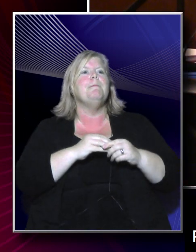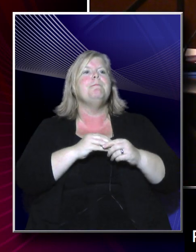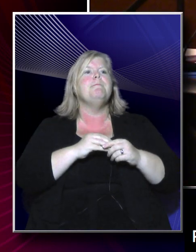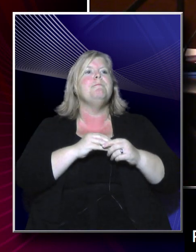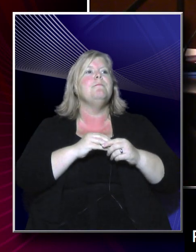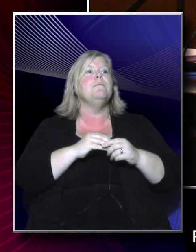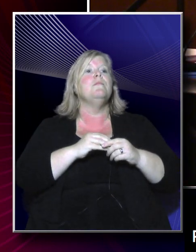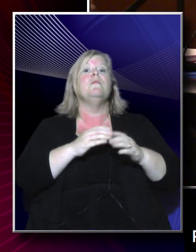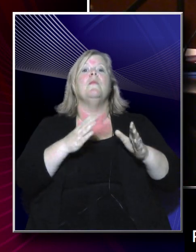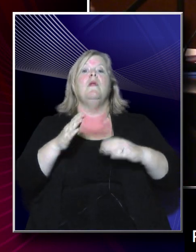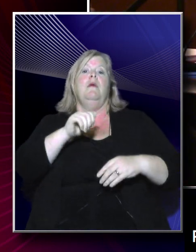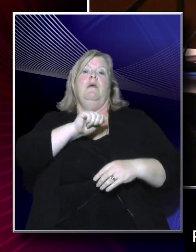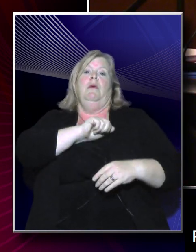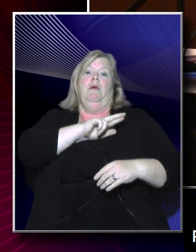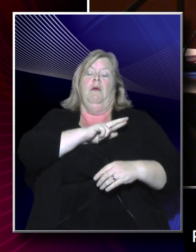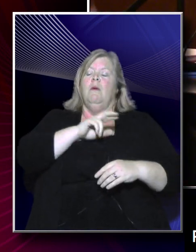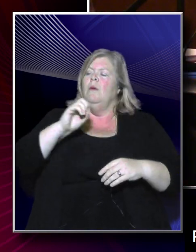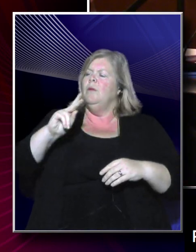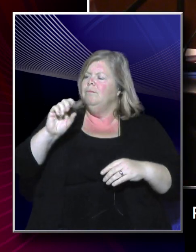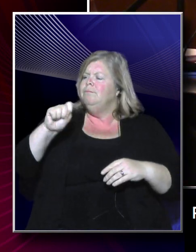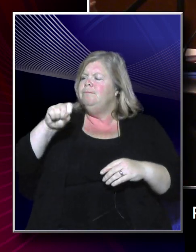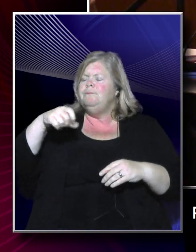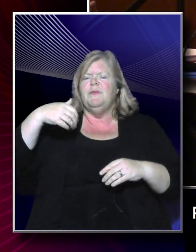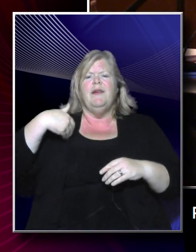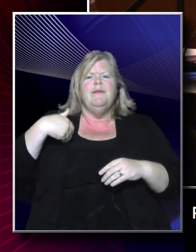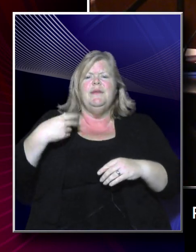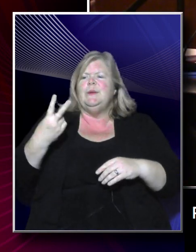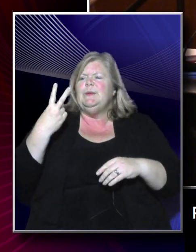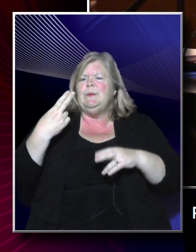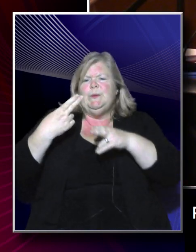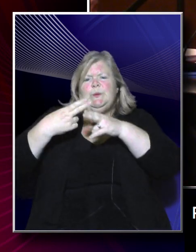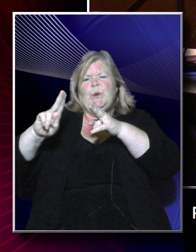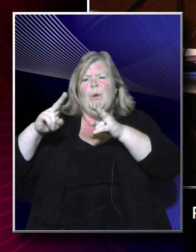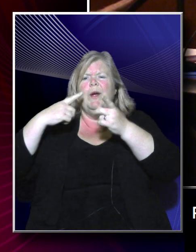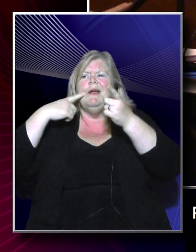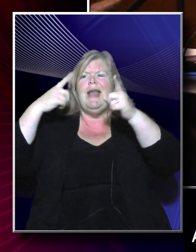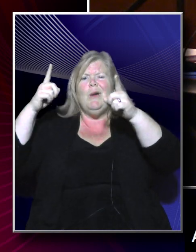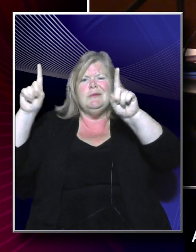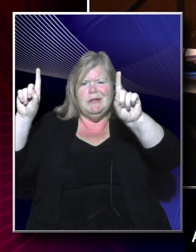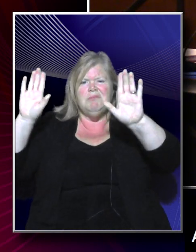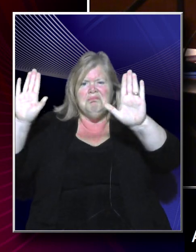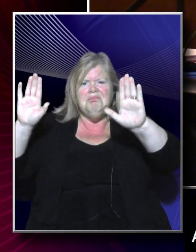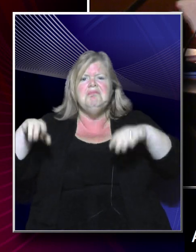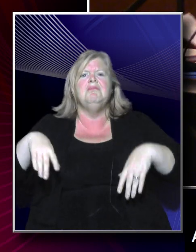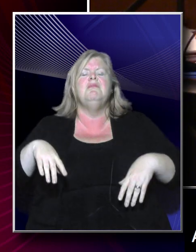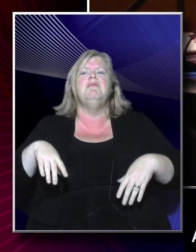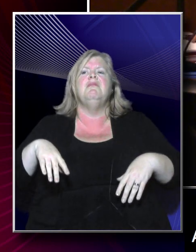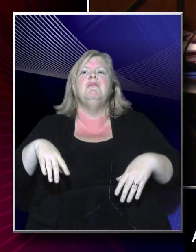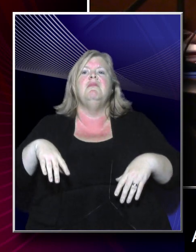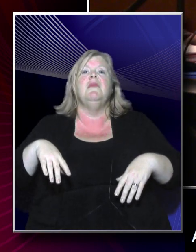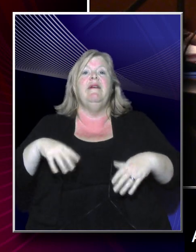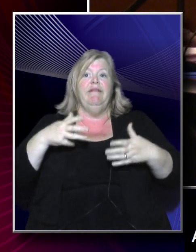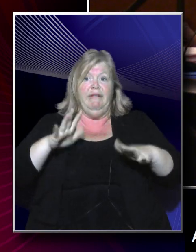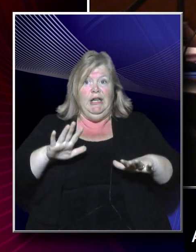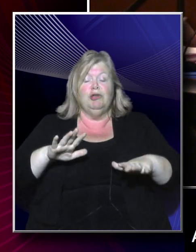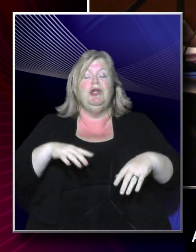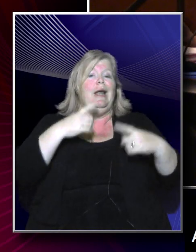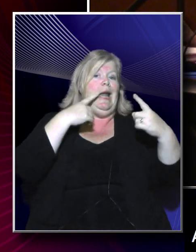All right, I have two real short announcements, and then I will give my superintendent's